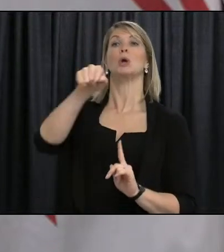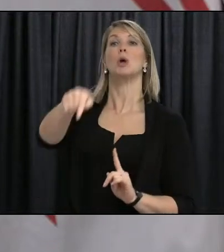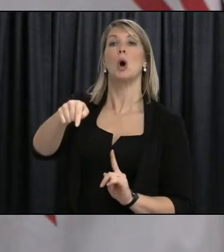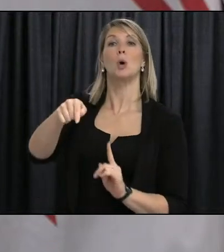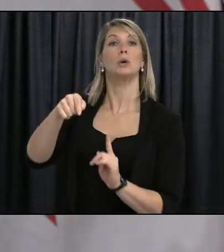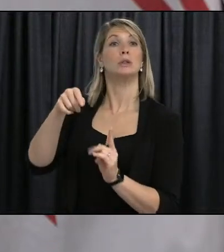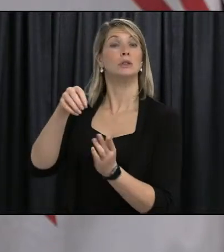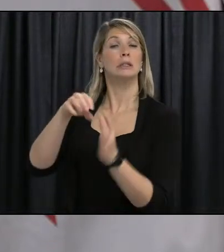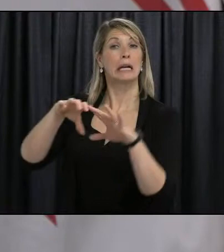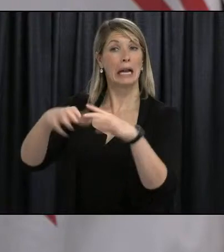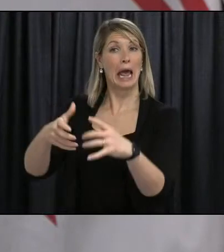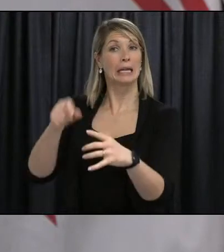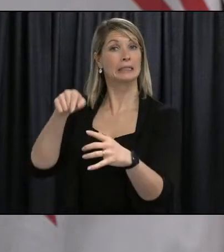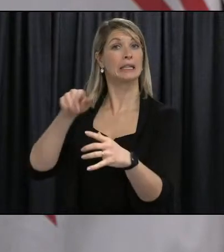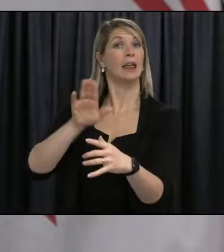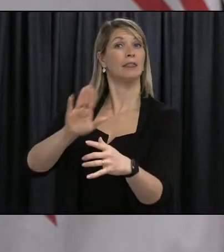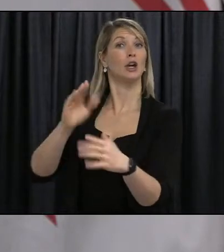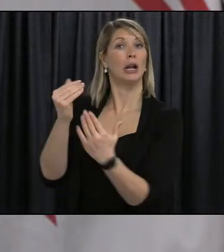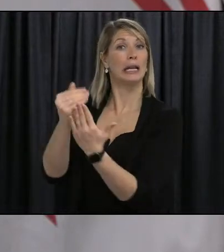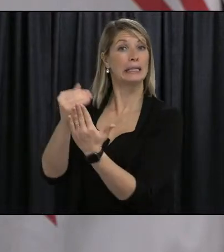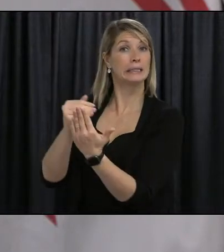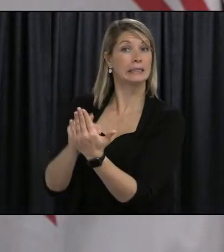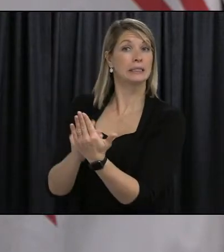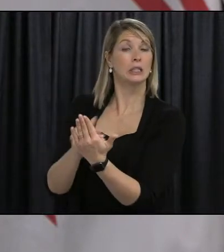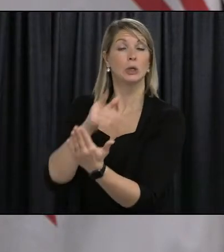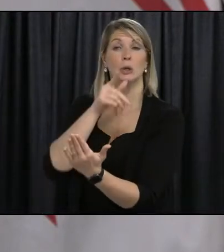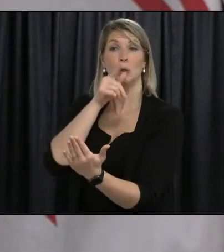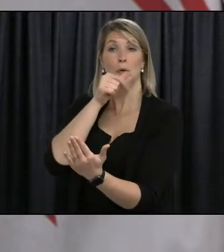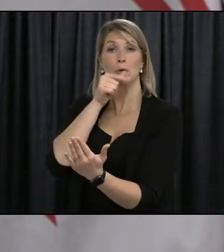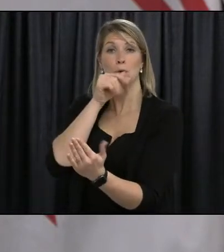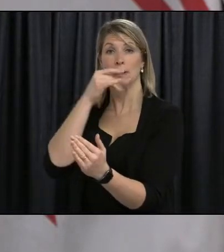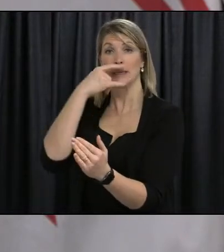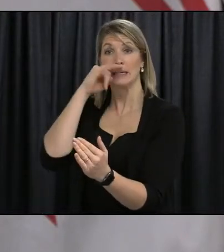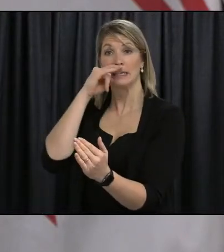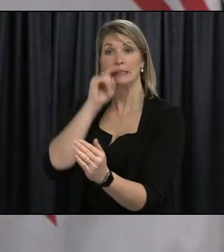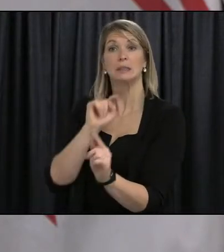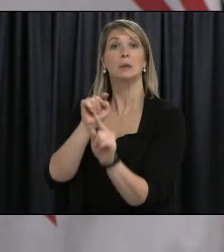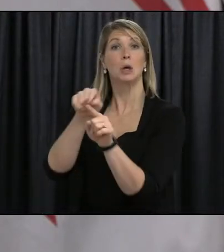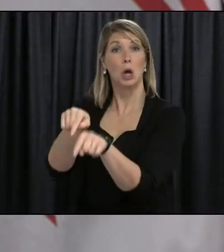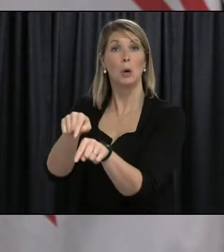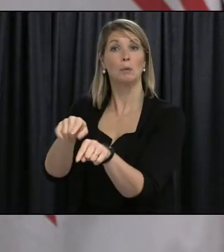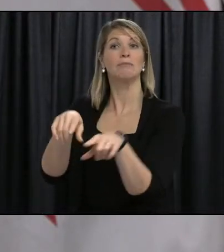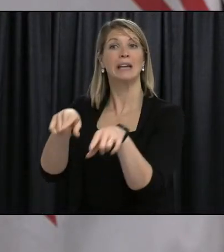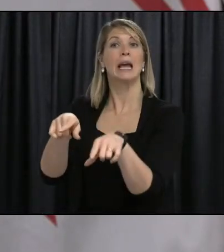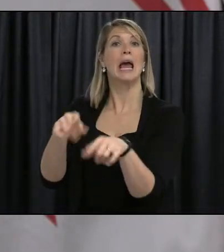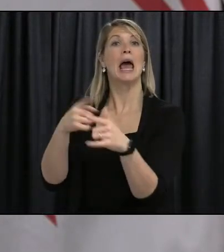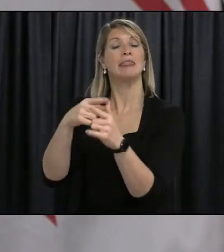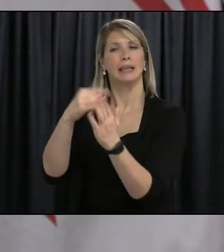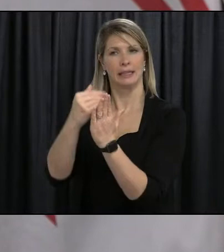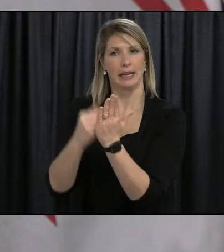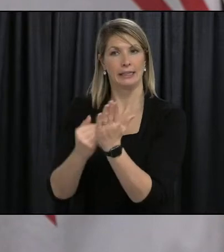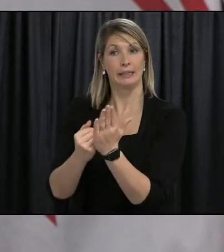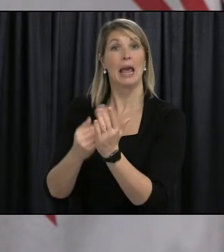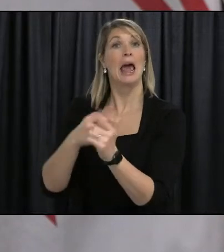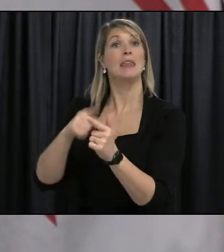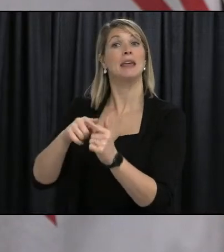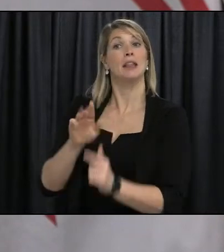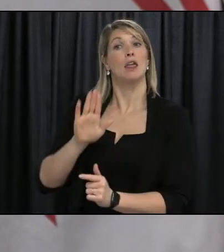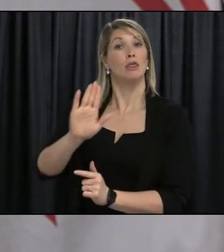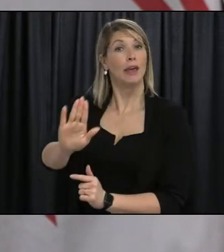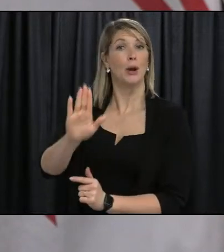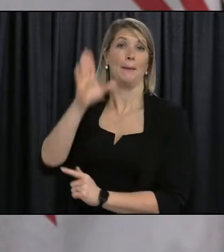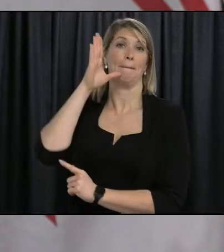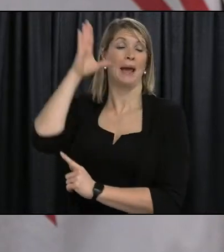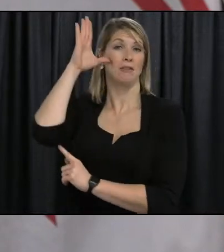lists. They would notify those parents of the children who were in the class. And then they would ask questions